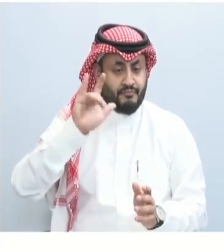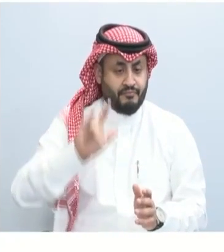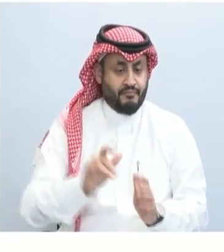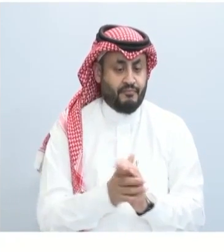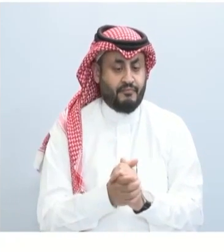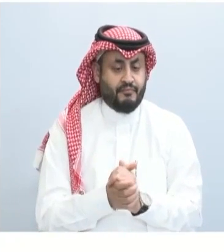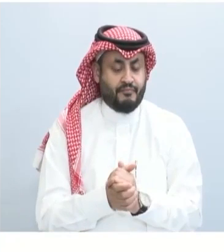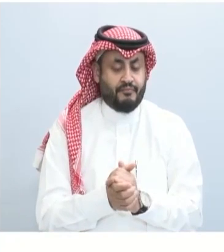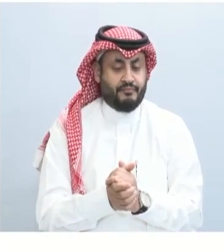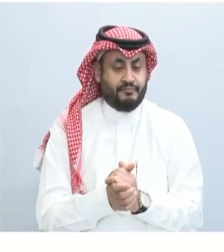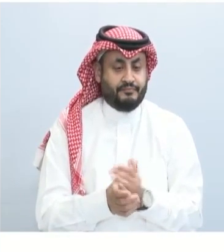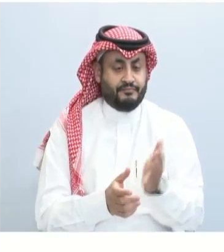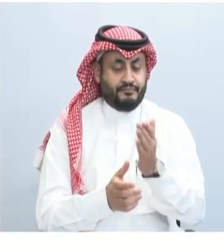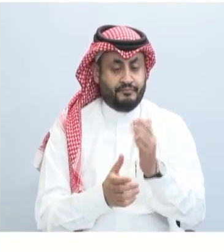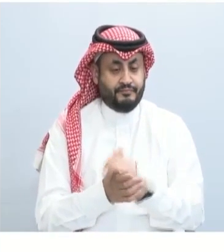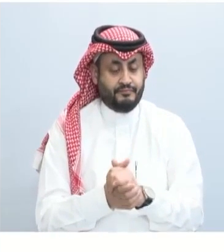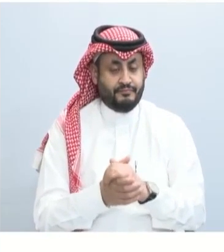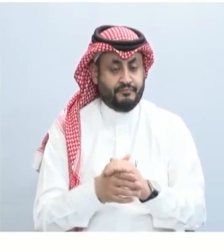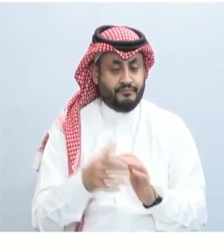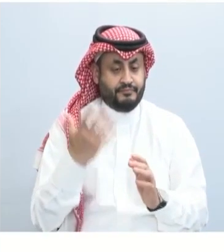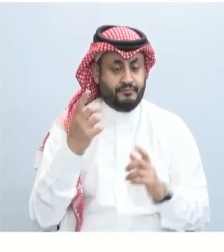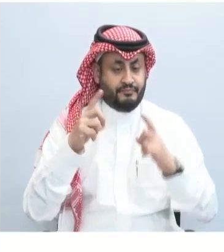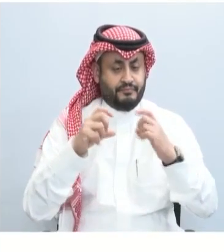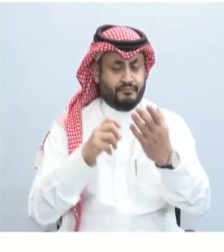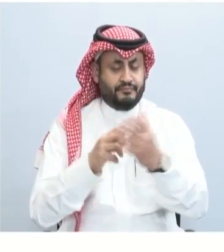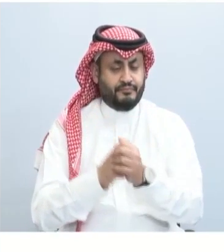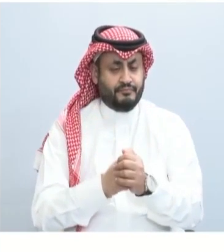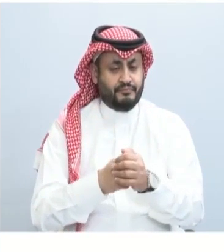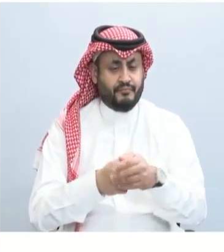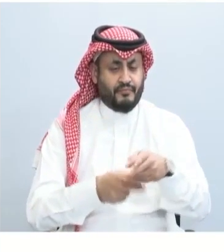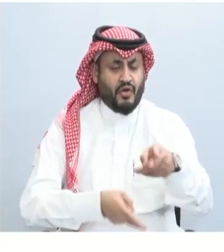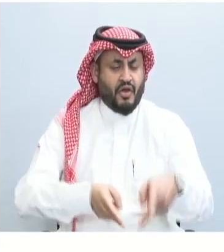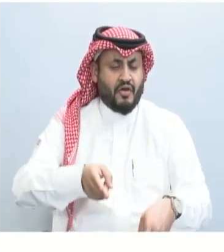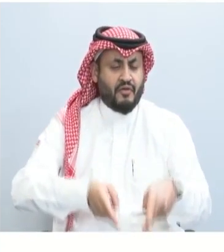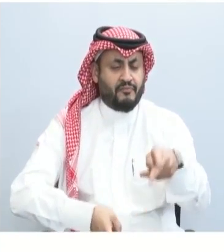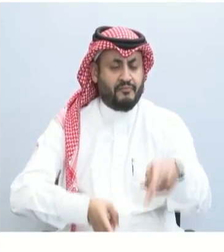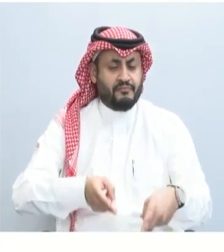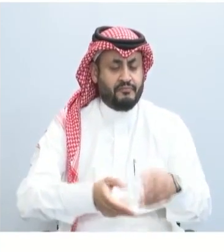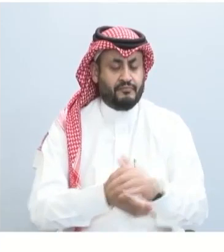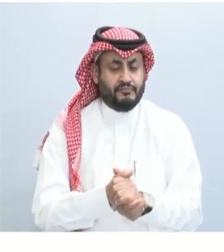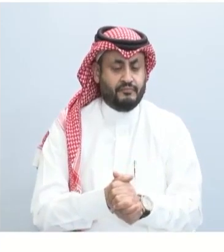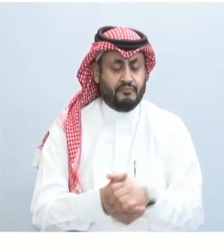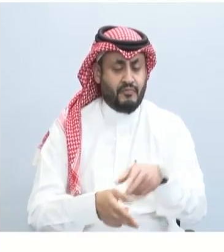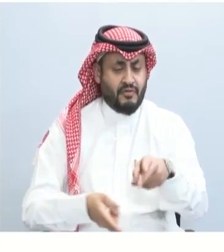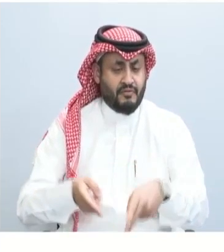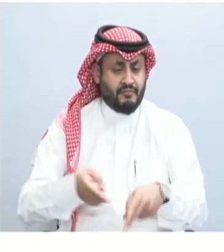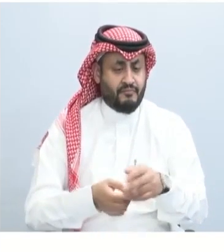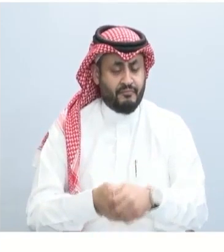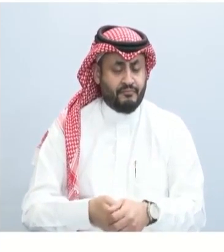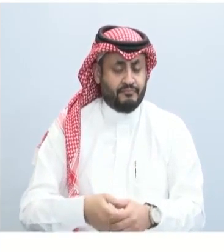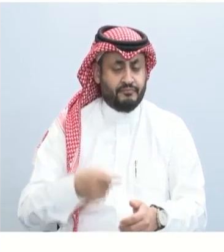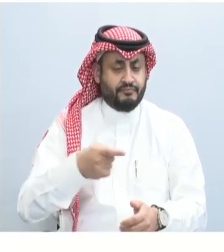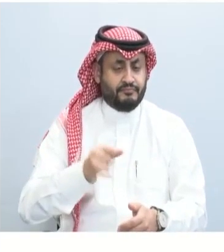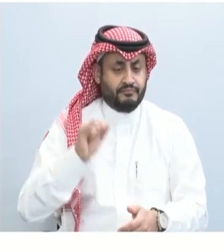May. And finally, the last word from this list of the A-Y